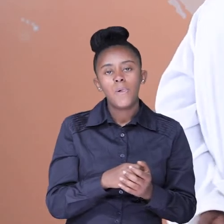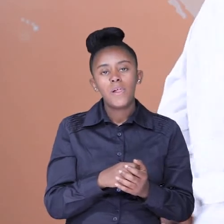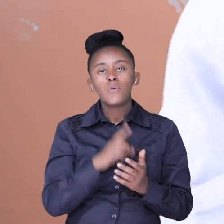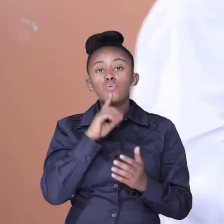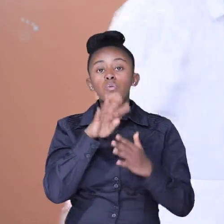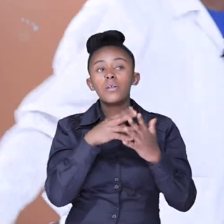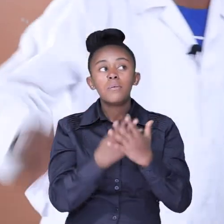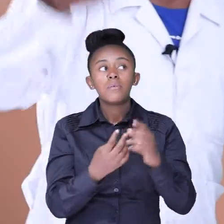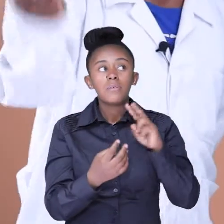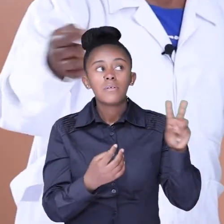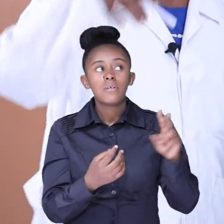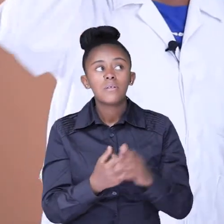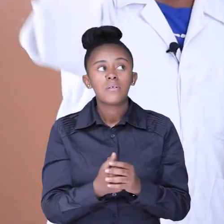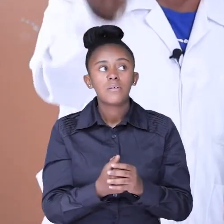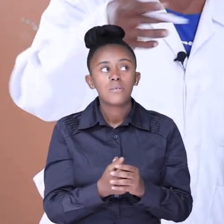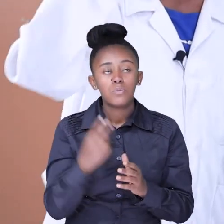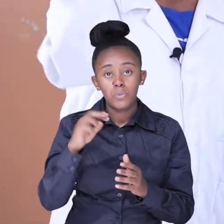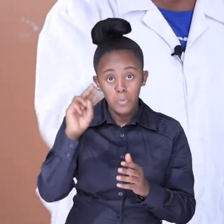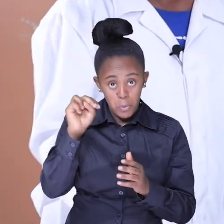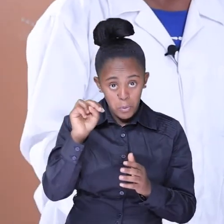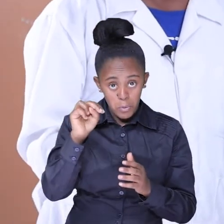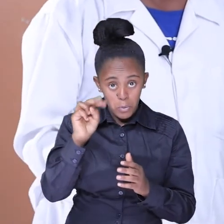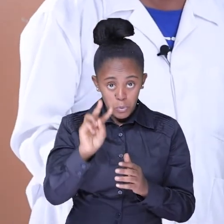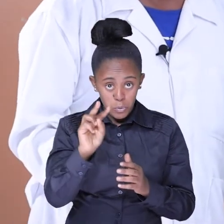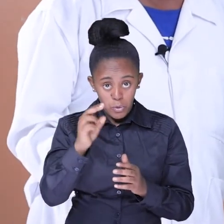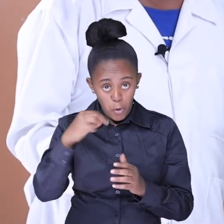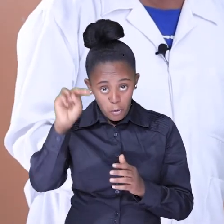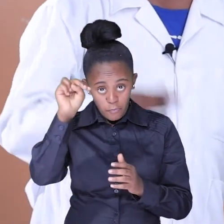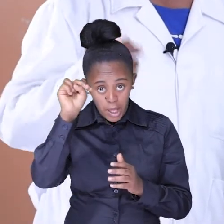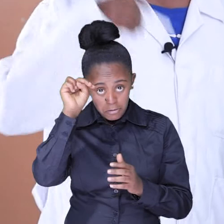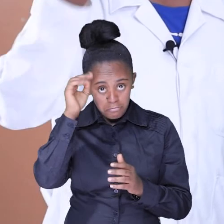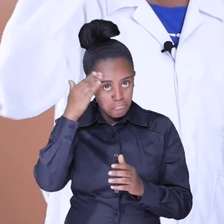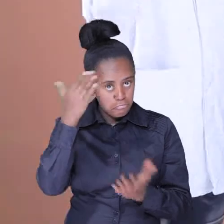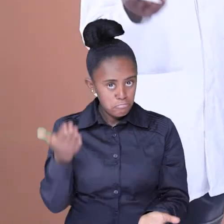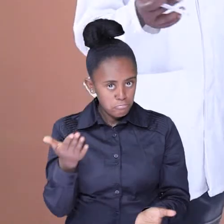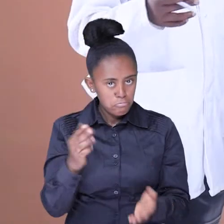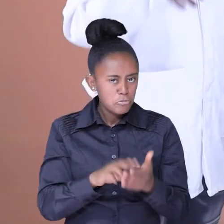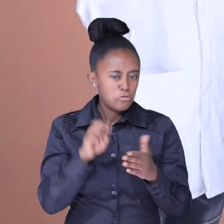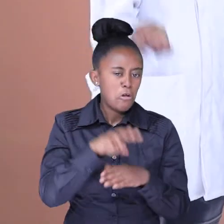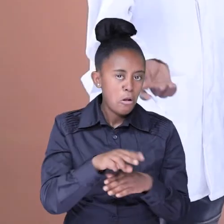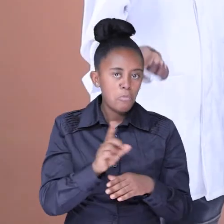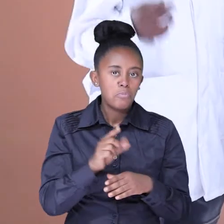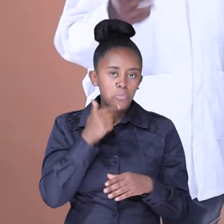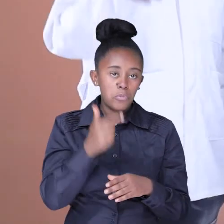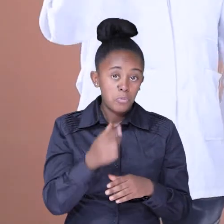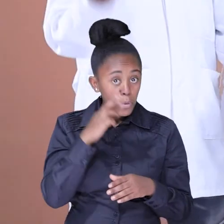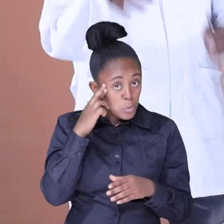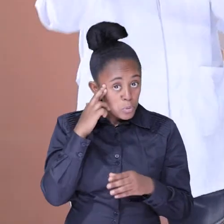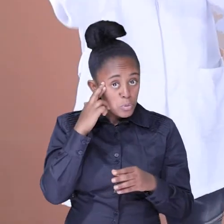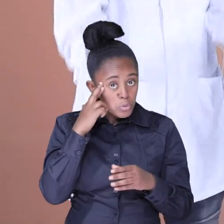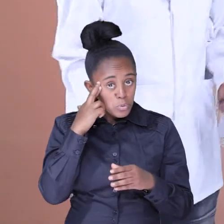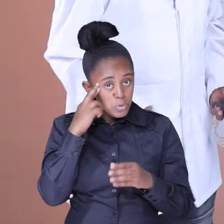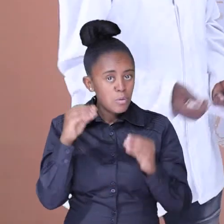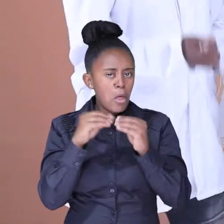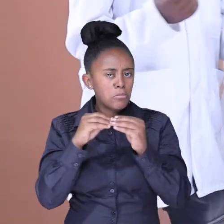the truth table is this one. That is what you learn in mathematics. That is why I jump to tell you, because you will learn